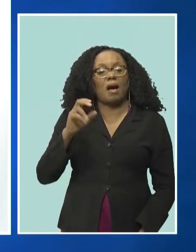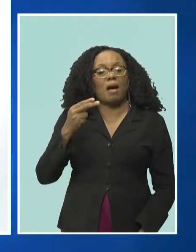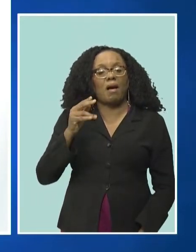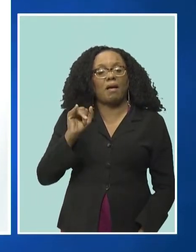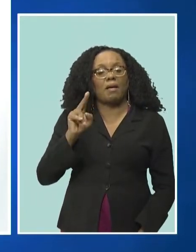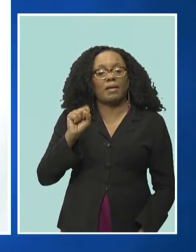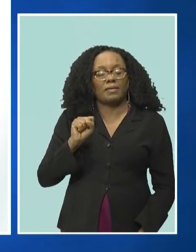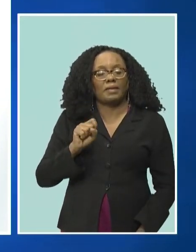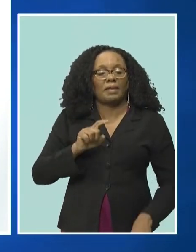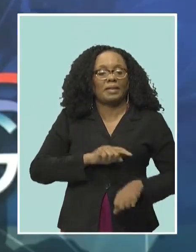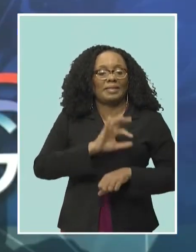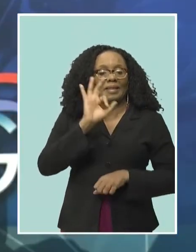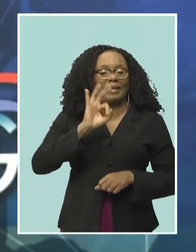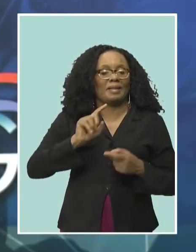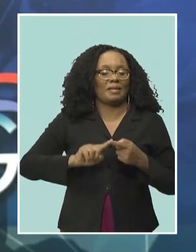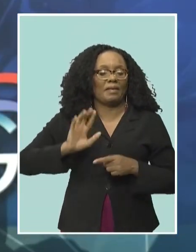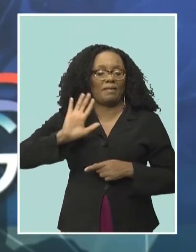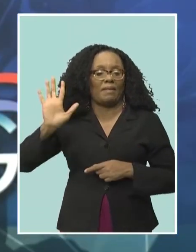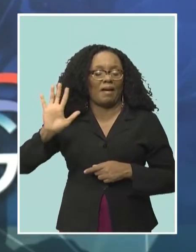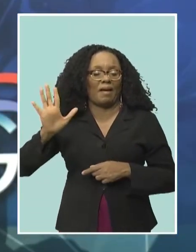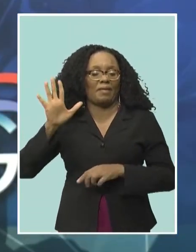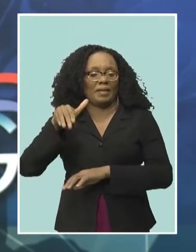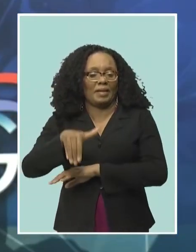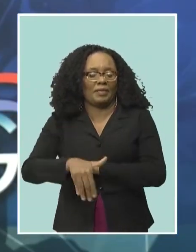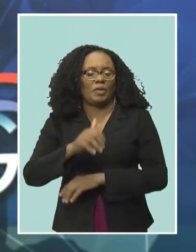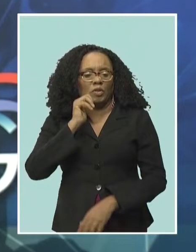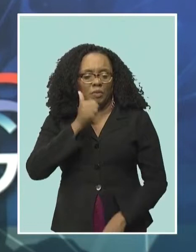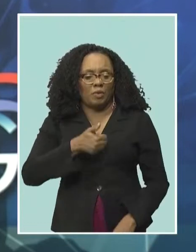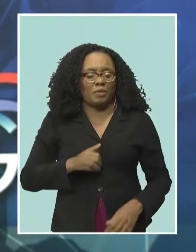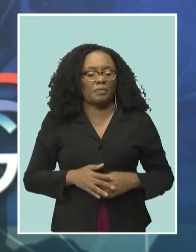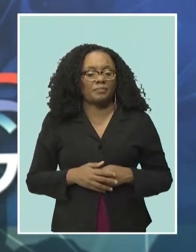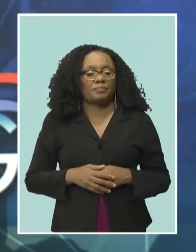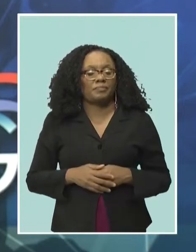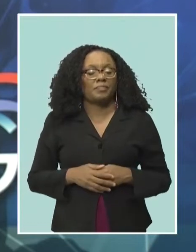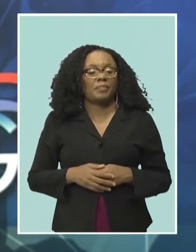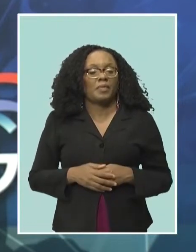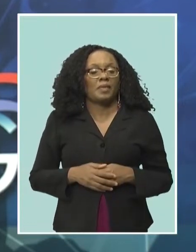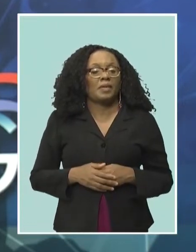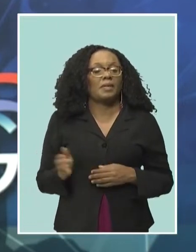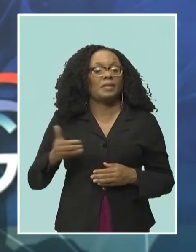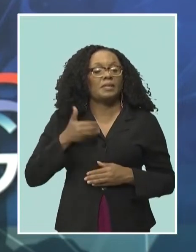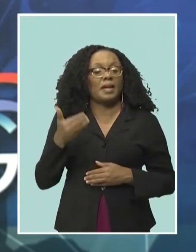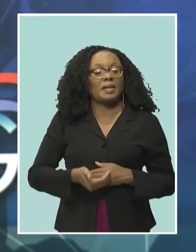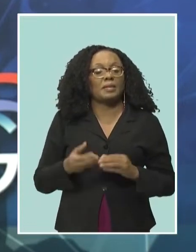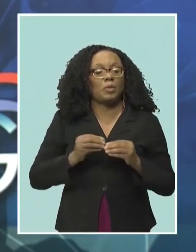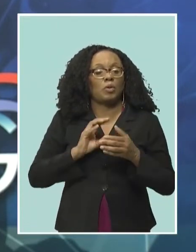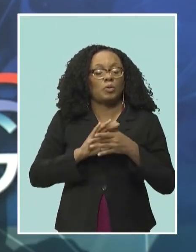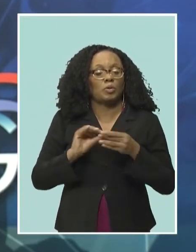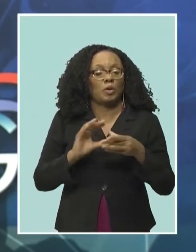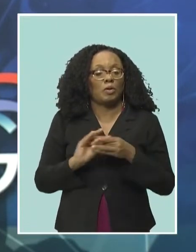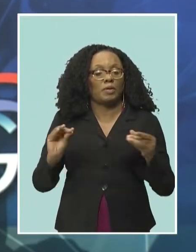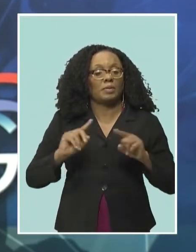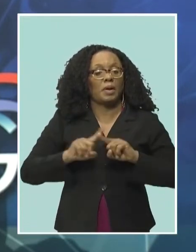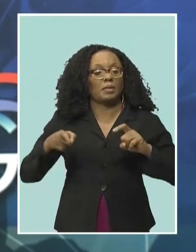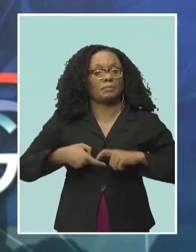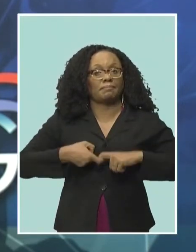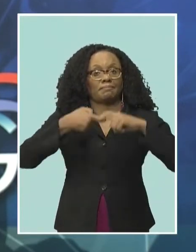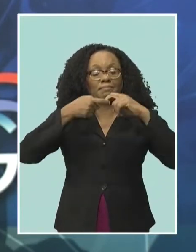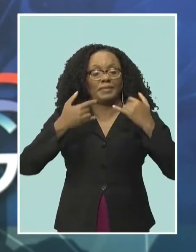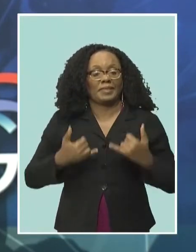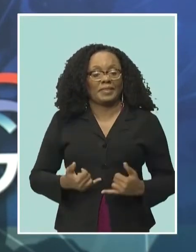in the evening. Coming up after the break, another school joins the National Beautification's Clean and Green